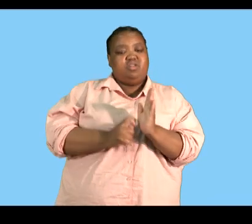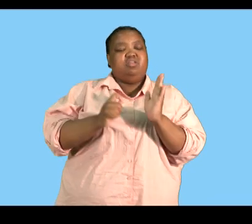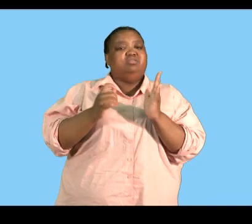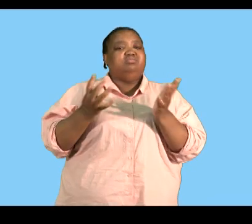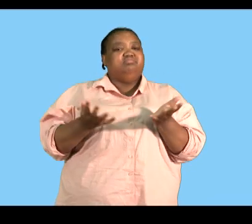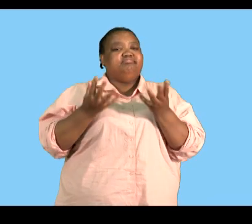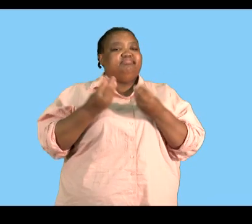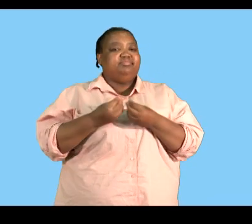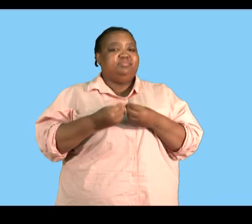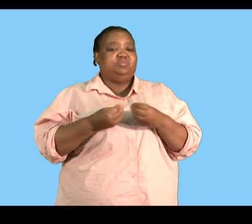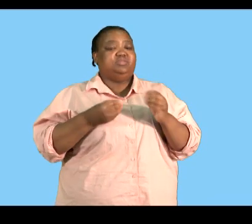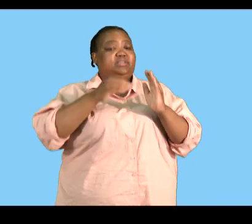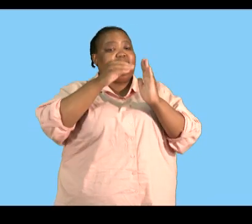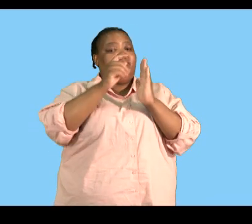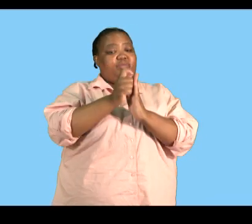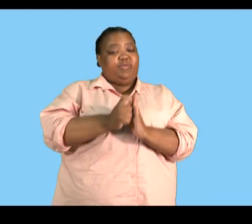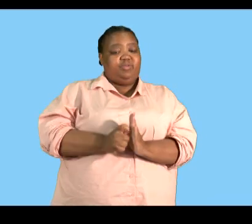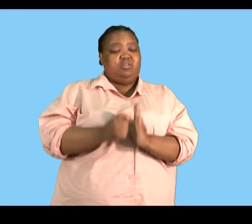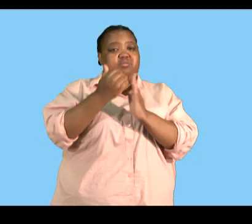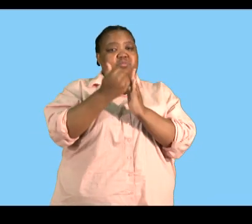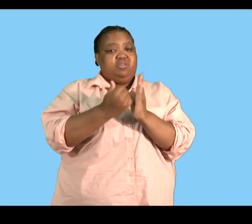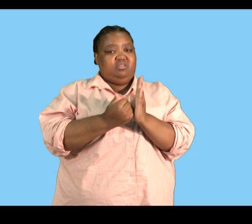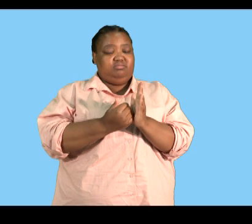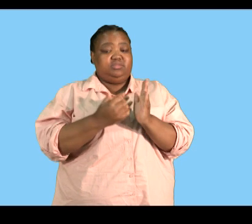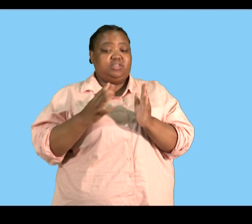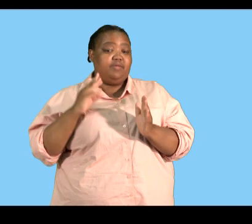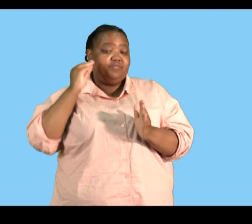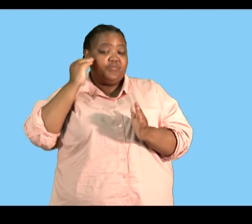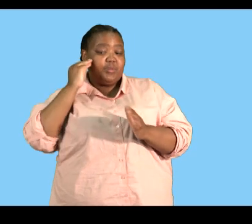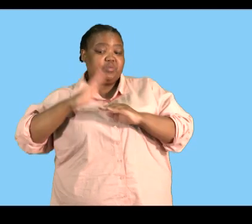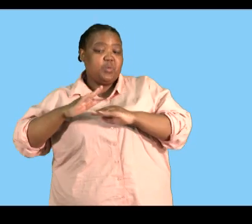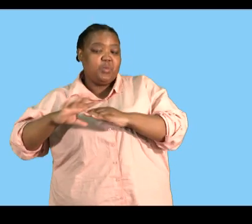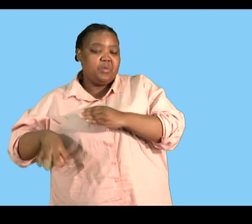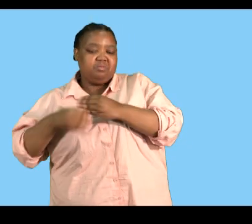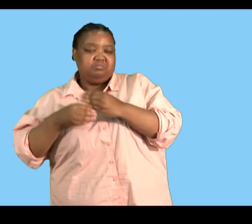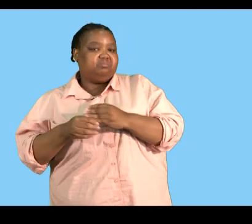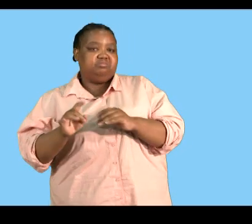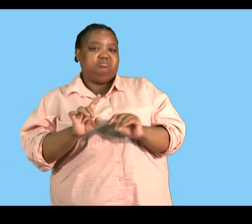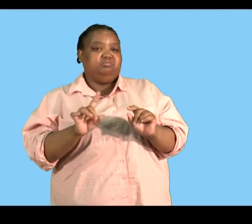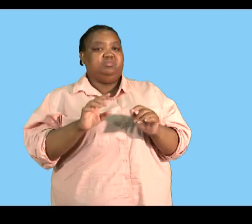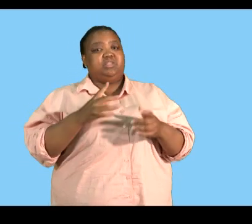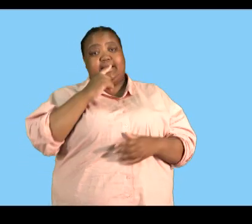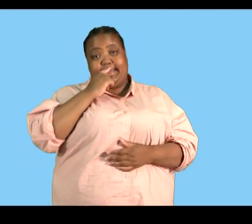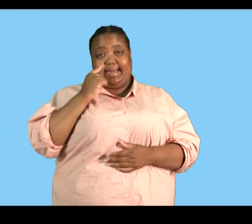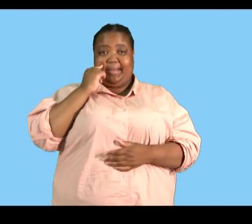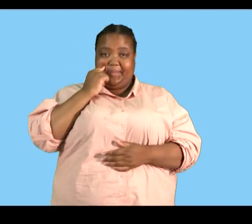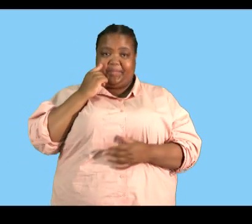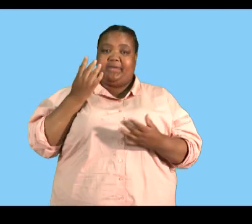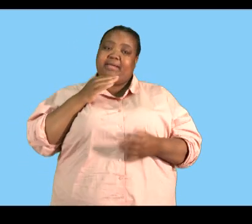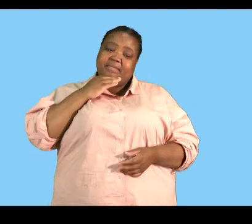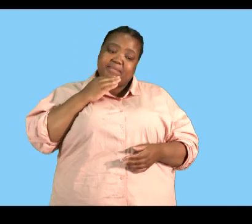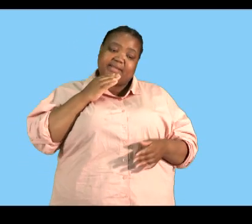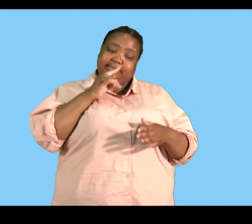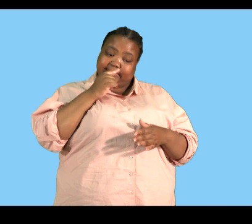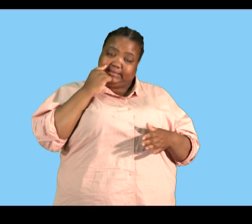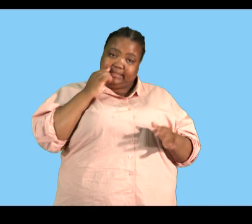down the items or you list them down with no additional details. When you name, you'll give the